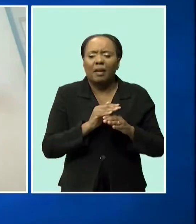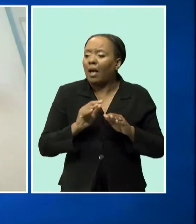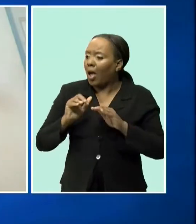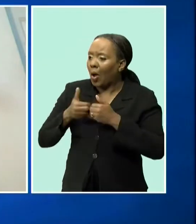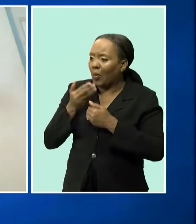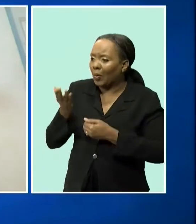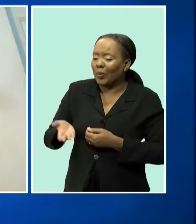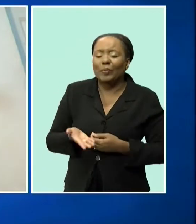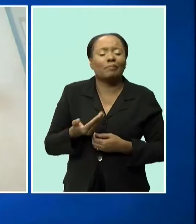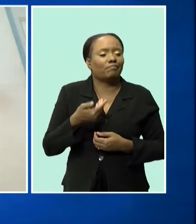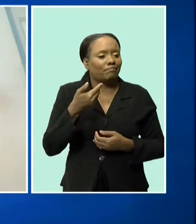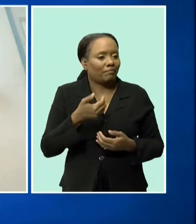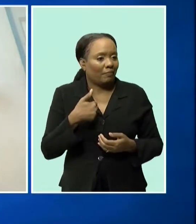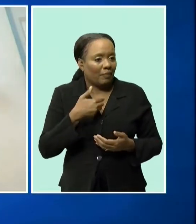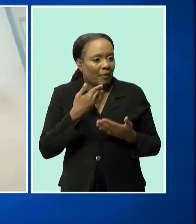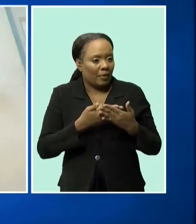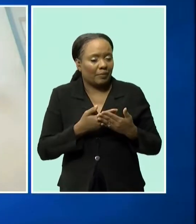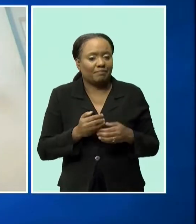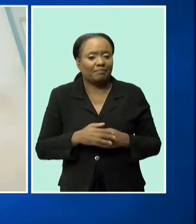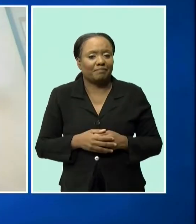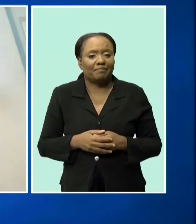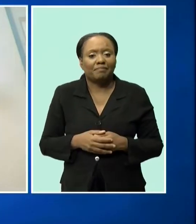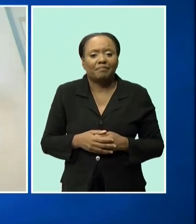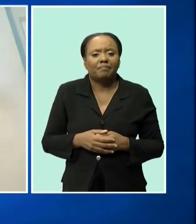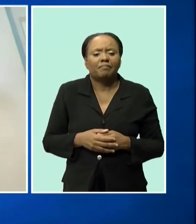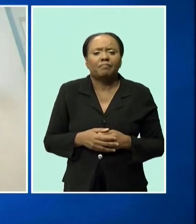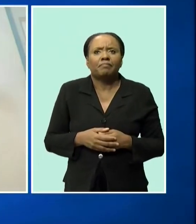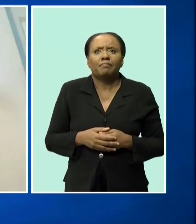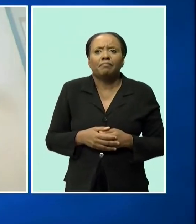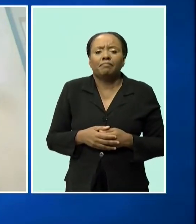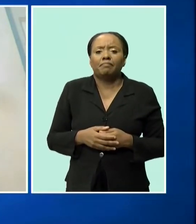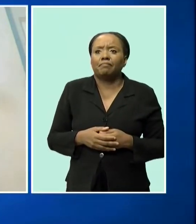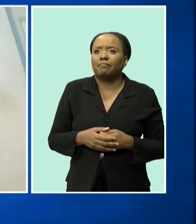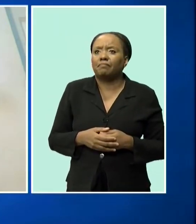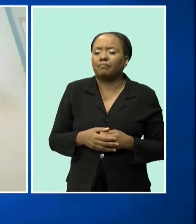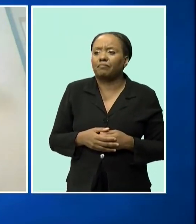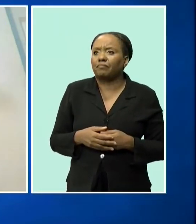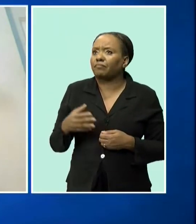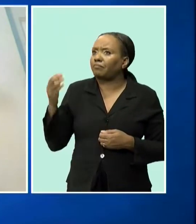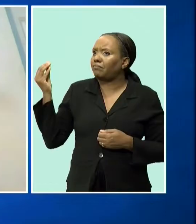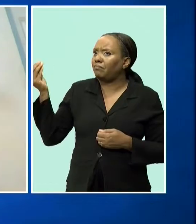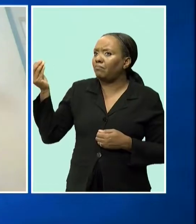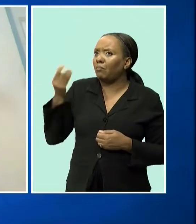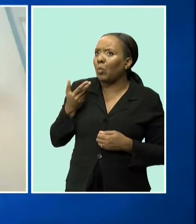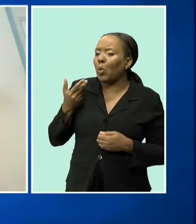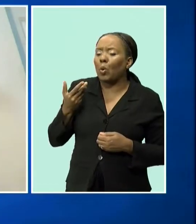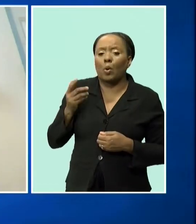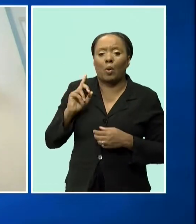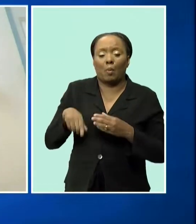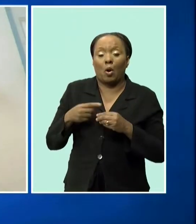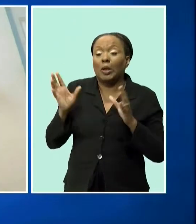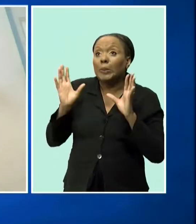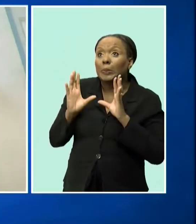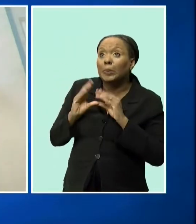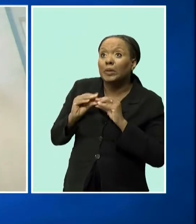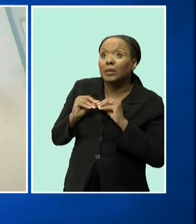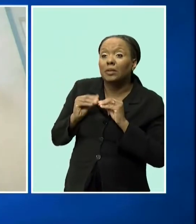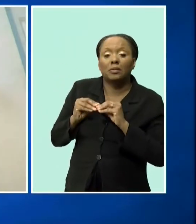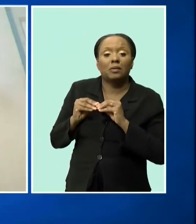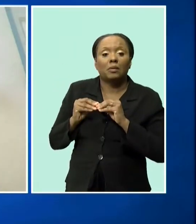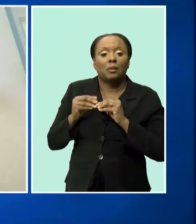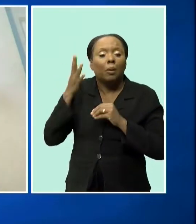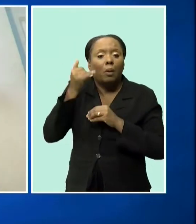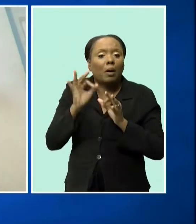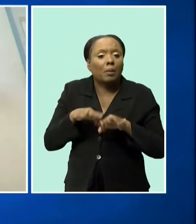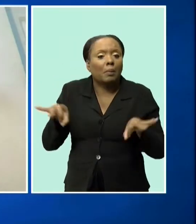am good. I hope you're well. Tell us everything these meetings have, everything about them and their importance.